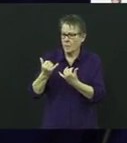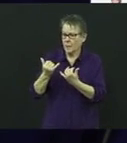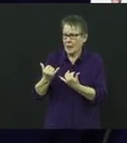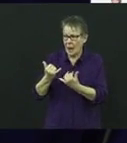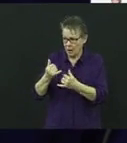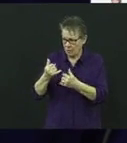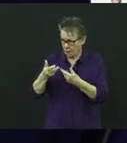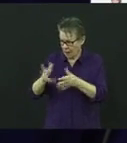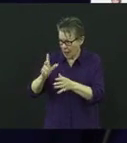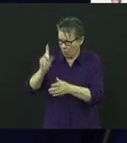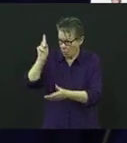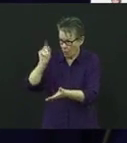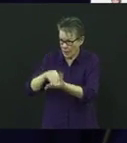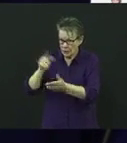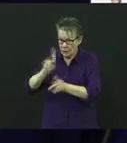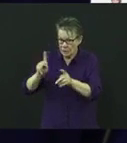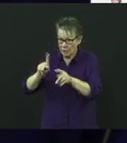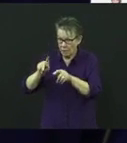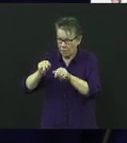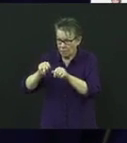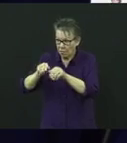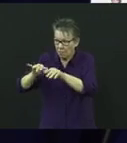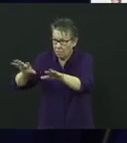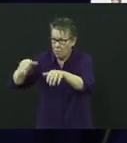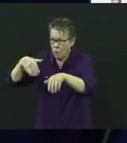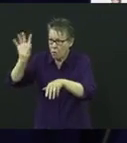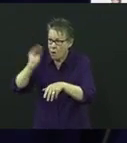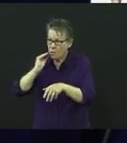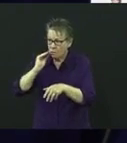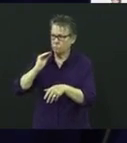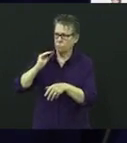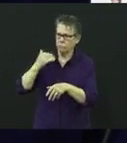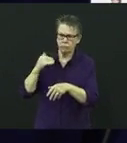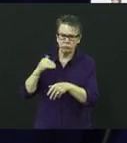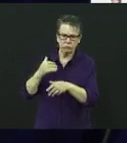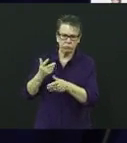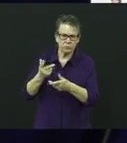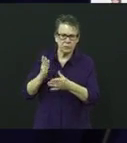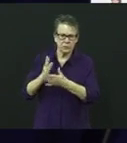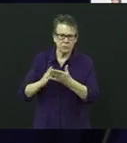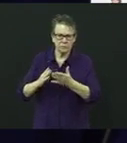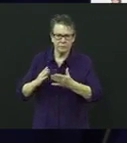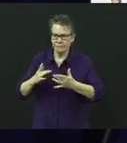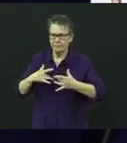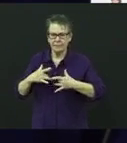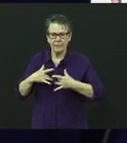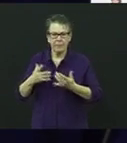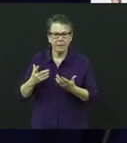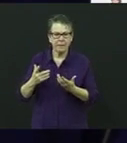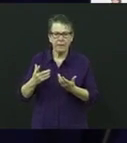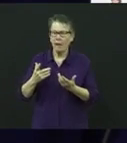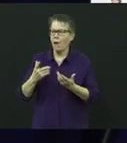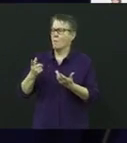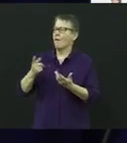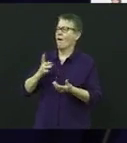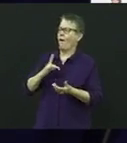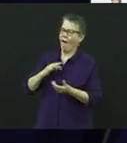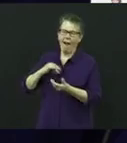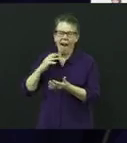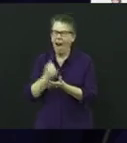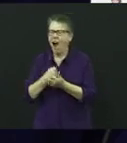with fentanyl and having them pass away and accidentally overdose. That's how down into the weeds we are about every single decision